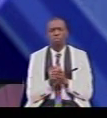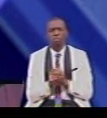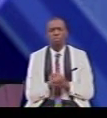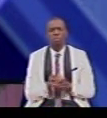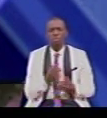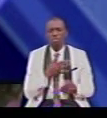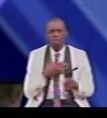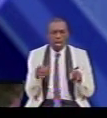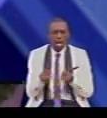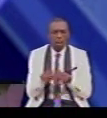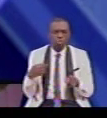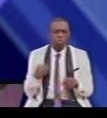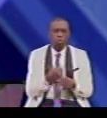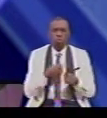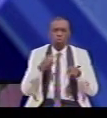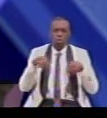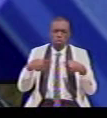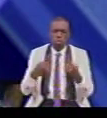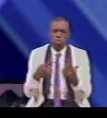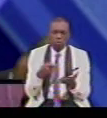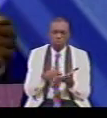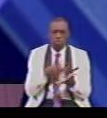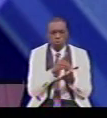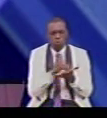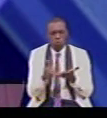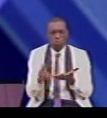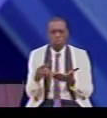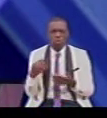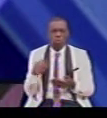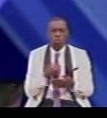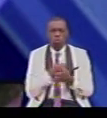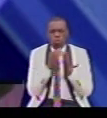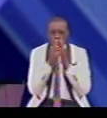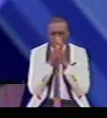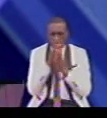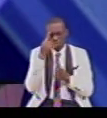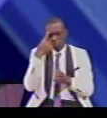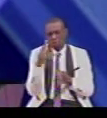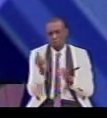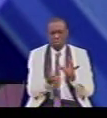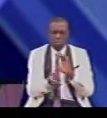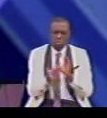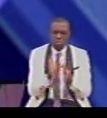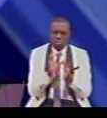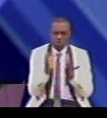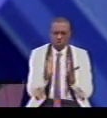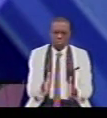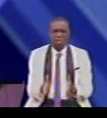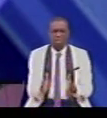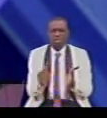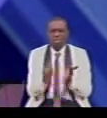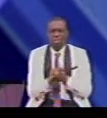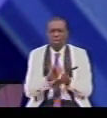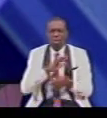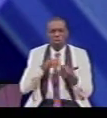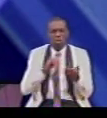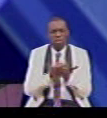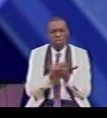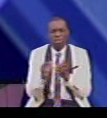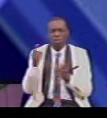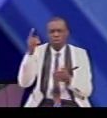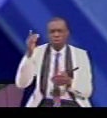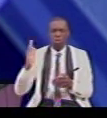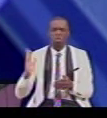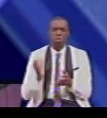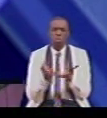and as we go get ready this week we're also praying for the converts that honor God expects of us who will